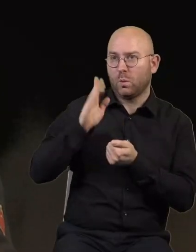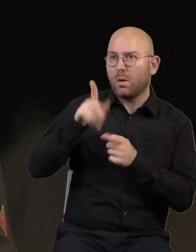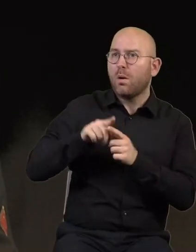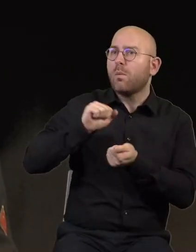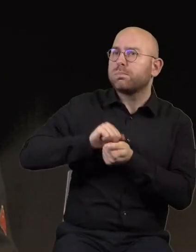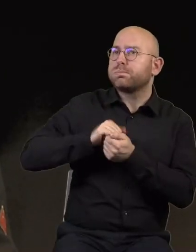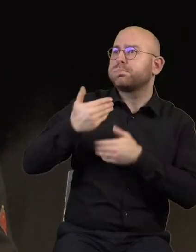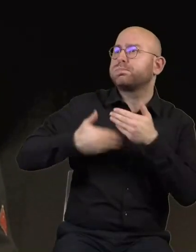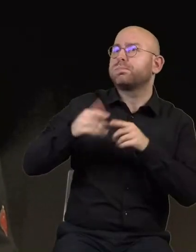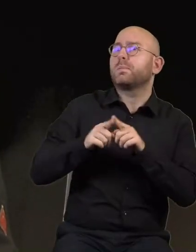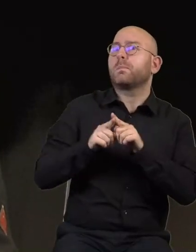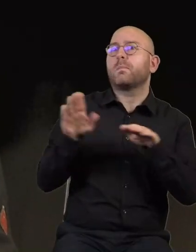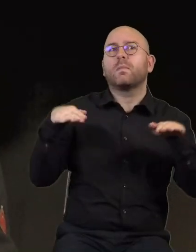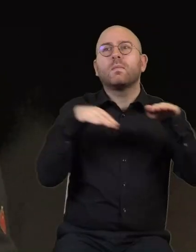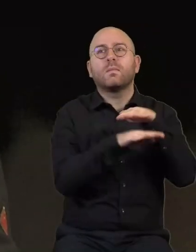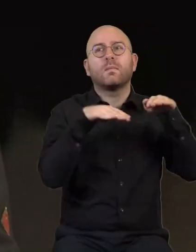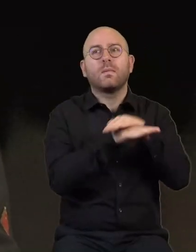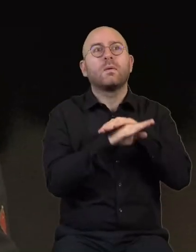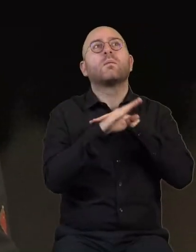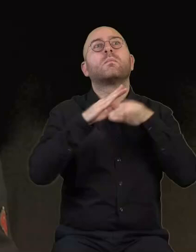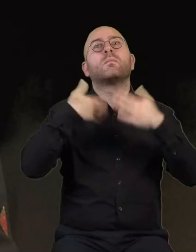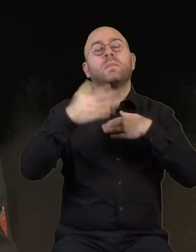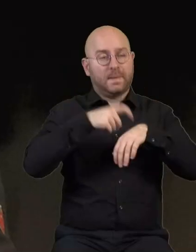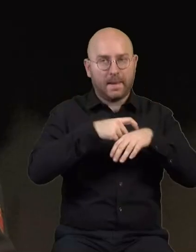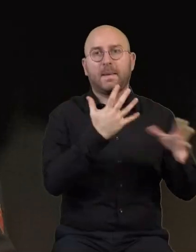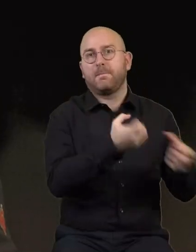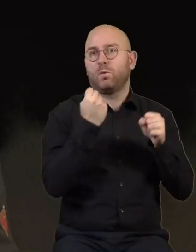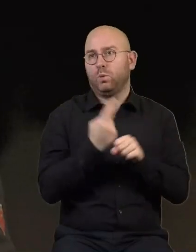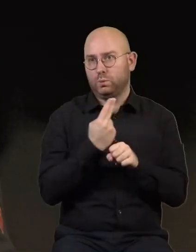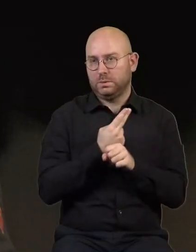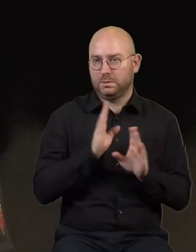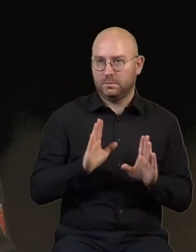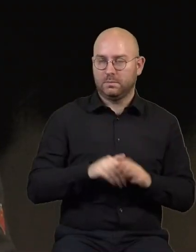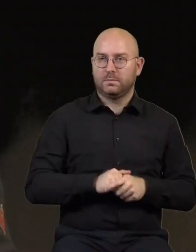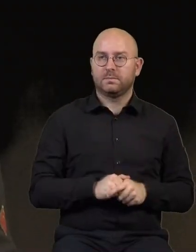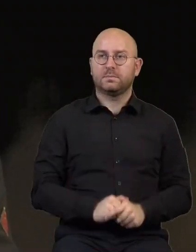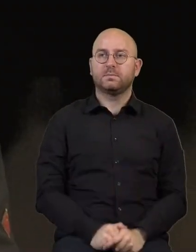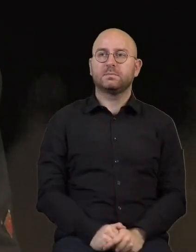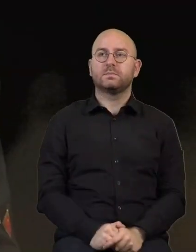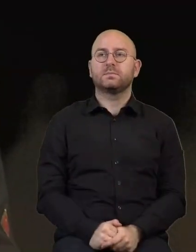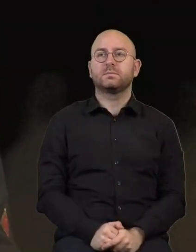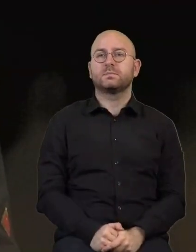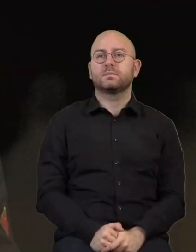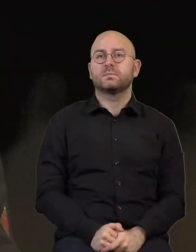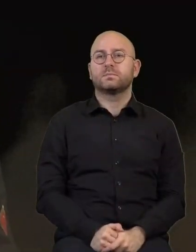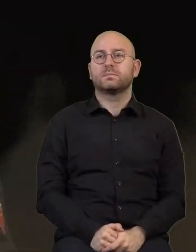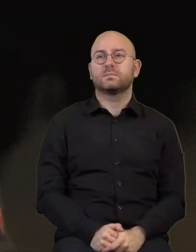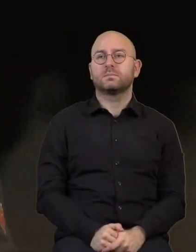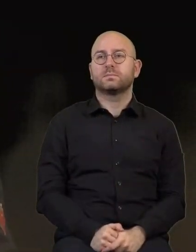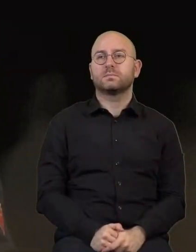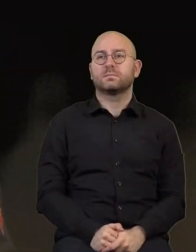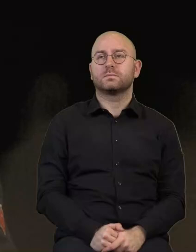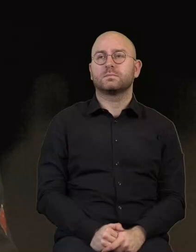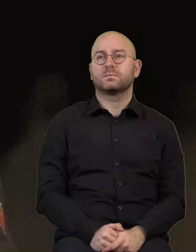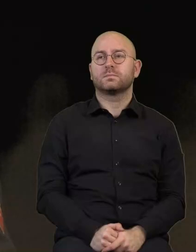produce, defense industry is not allowed to produce without contracts. And everyone is asking, okay, start producing,